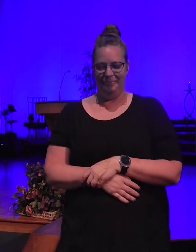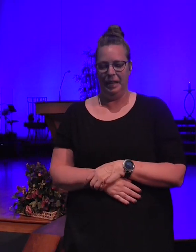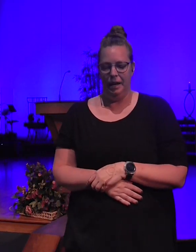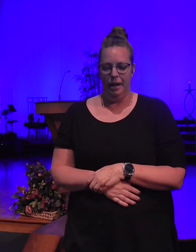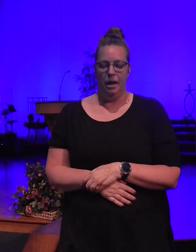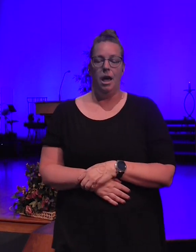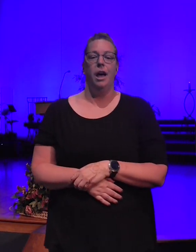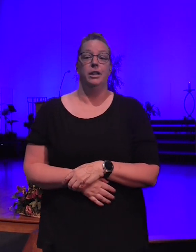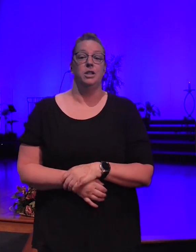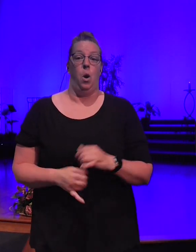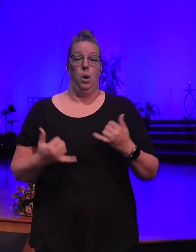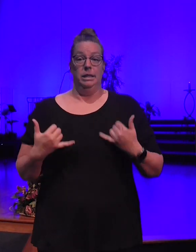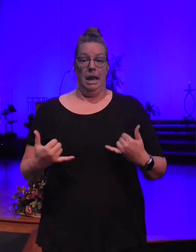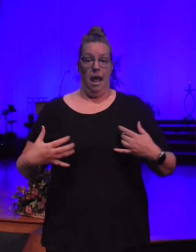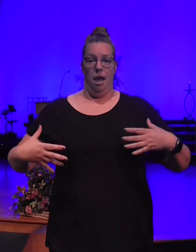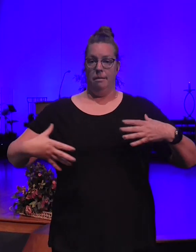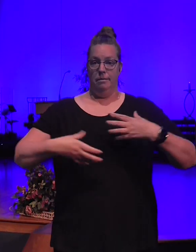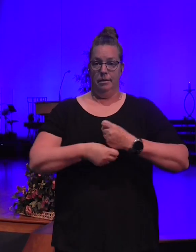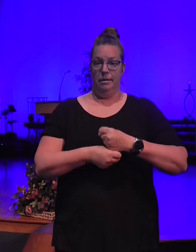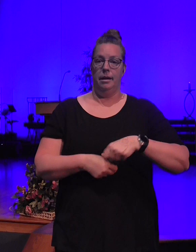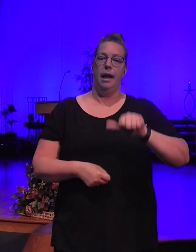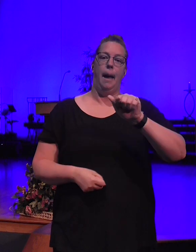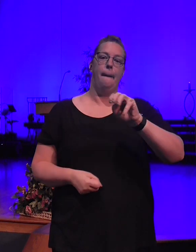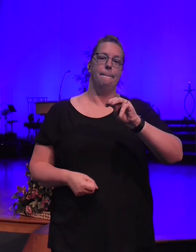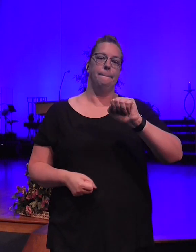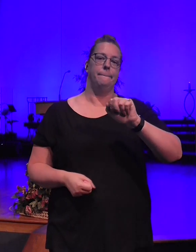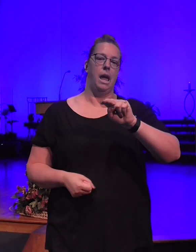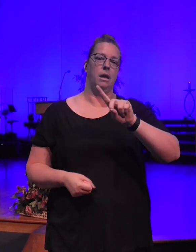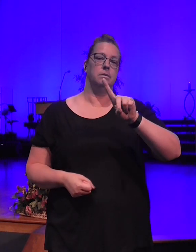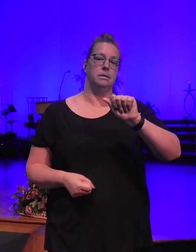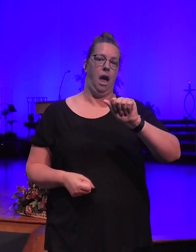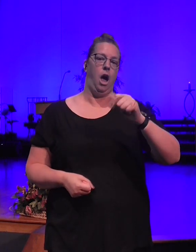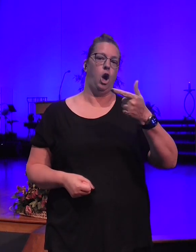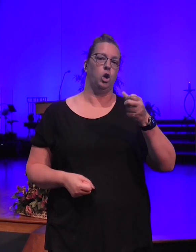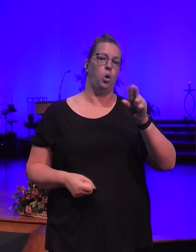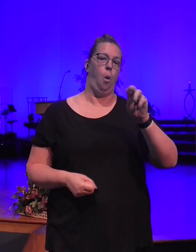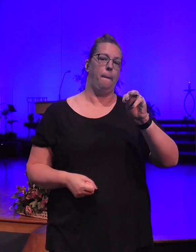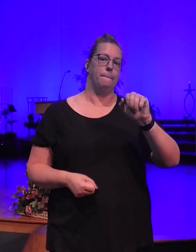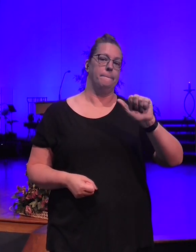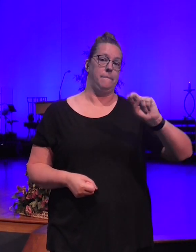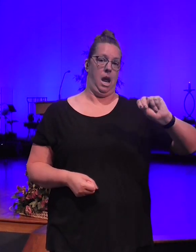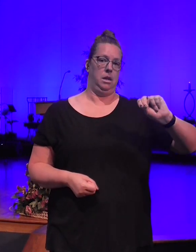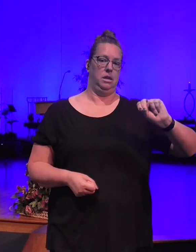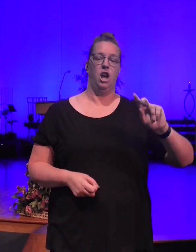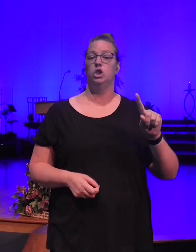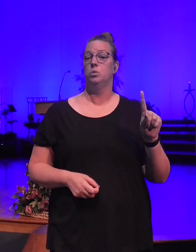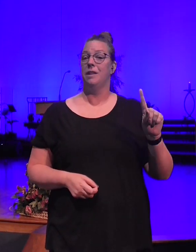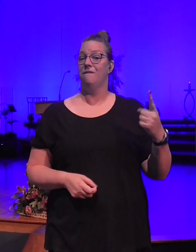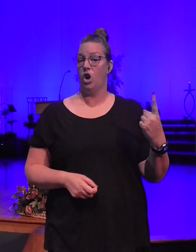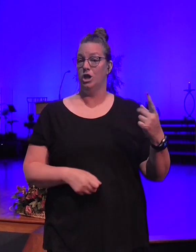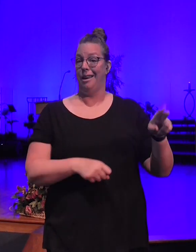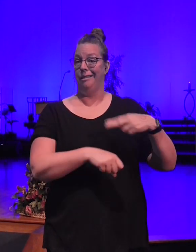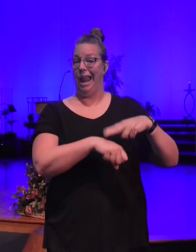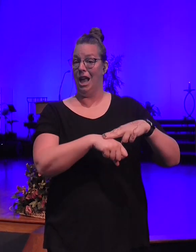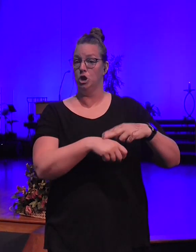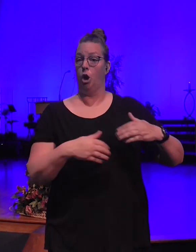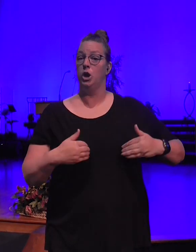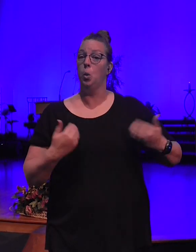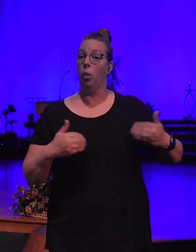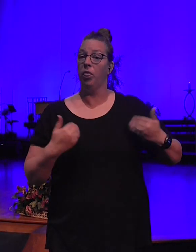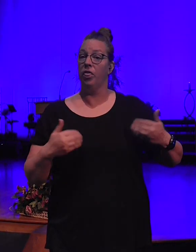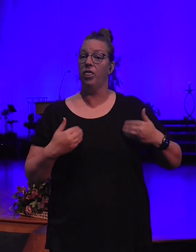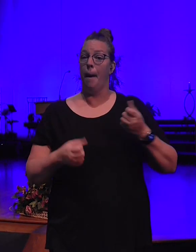So I want to close with a reading from Amanda Gorman. She was the first National Youth Poet